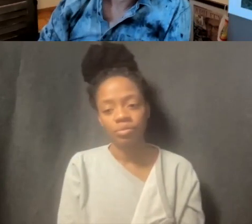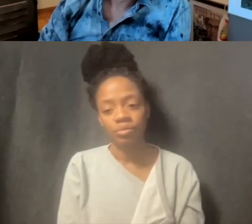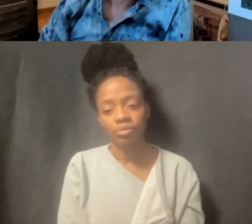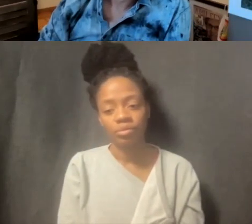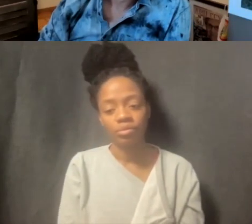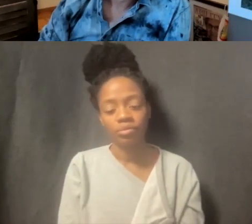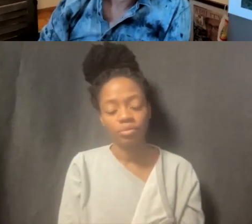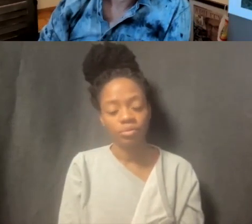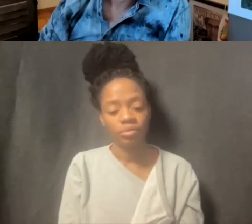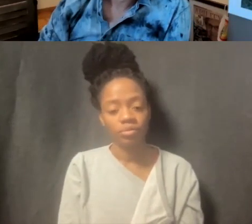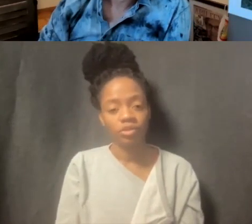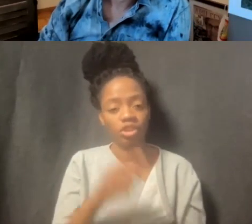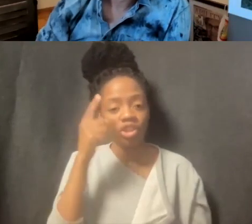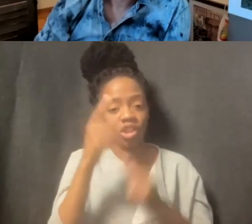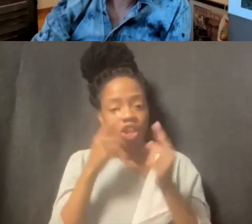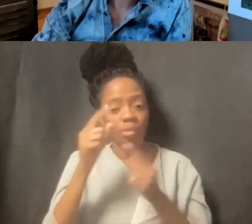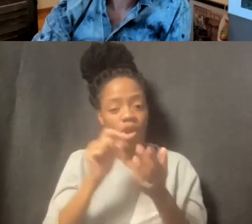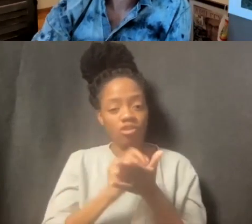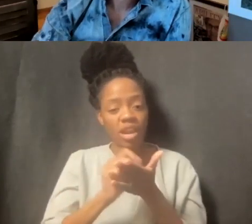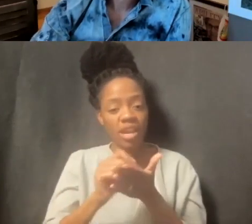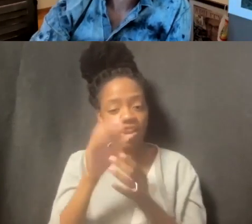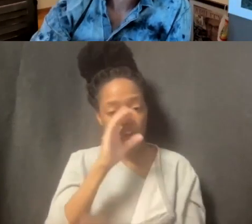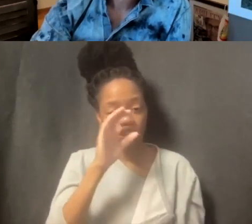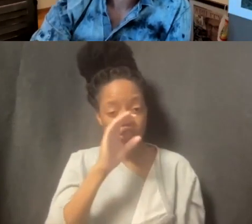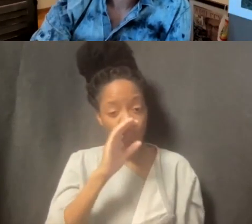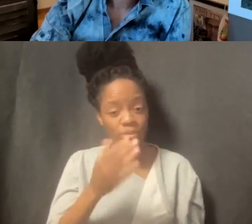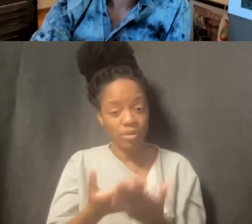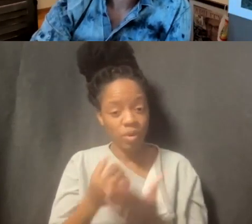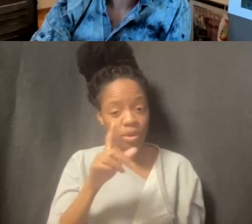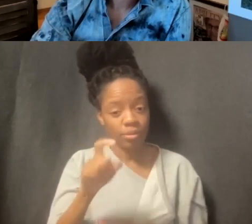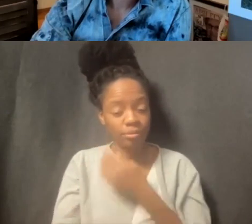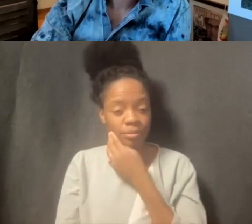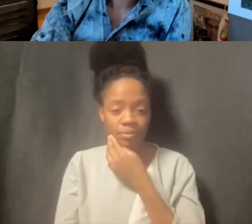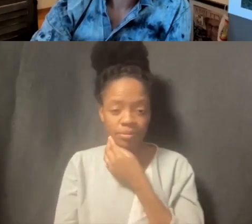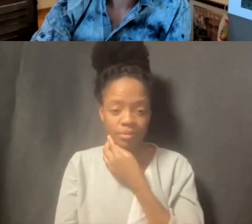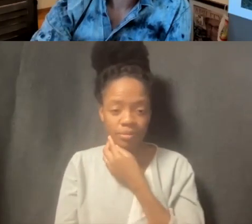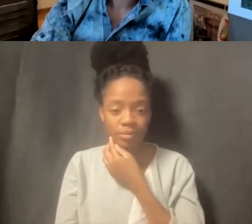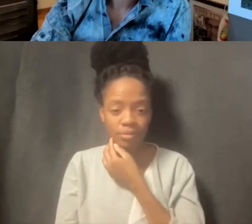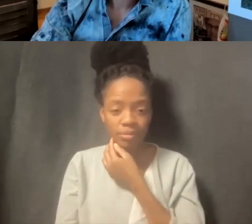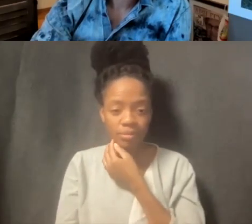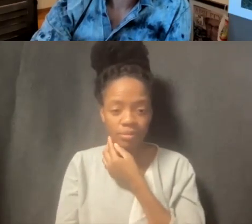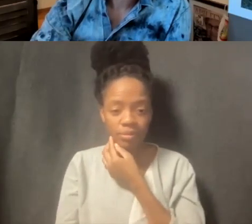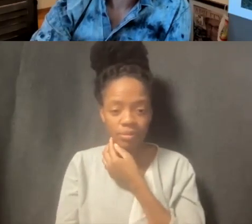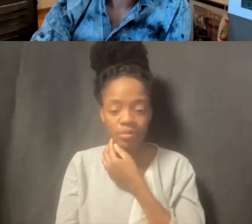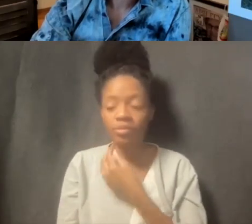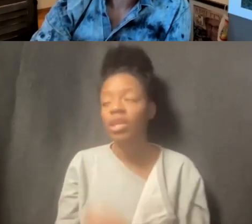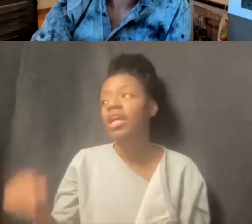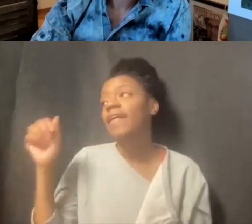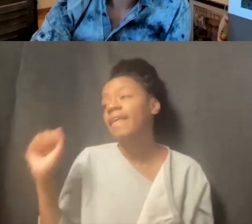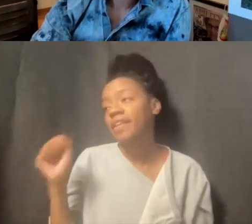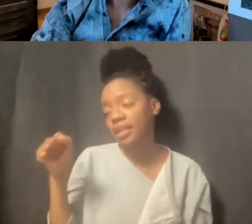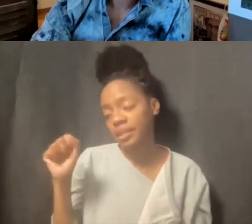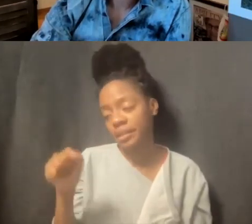about writing a cartoon before? Yes, actually, we